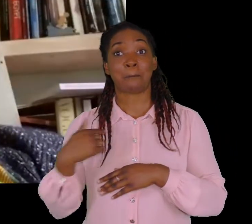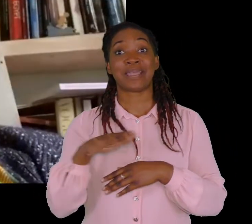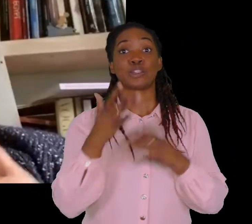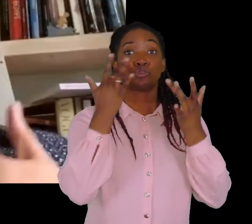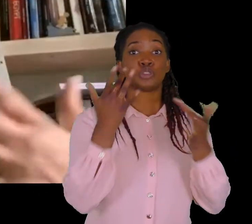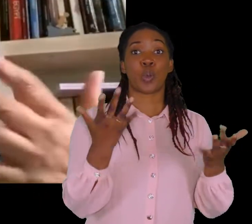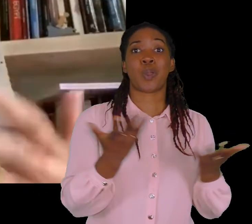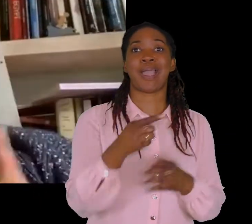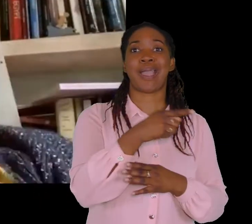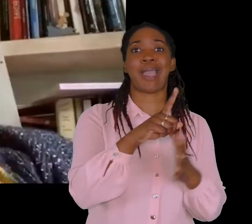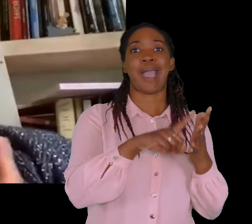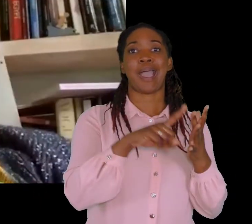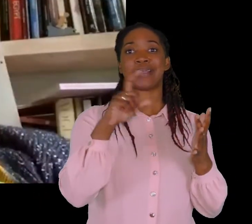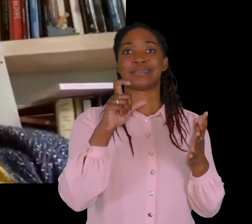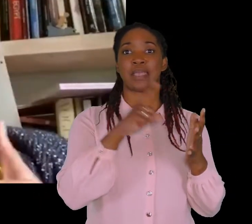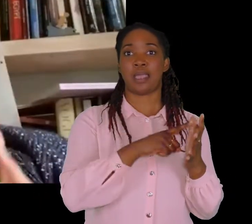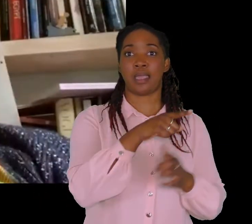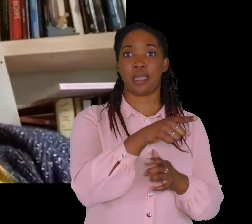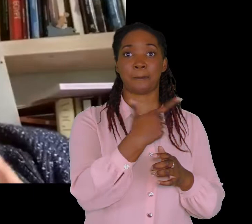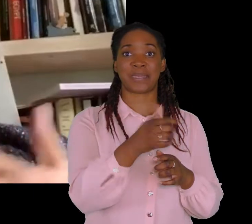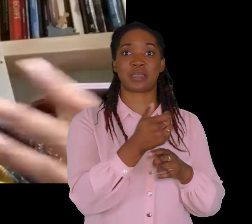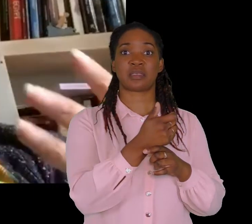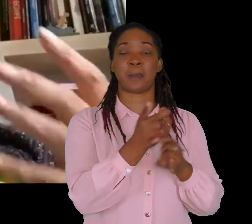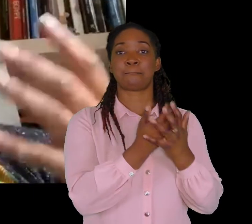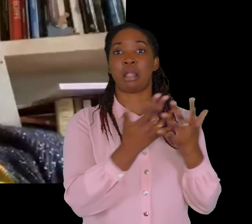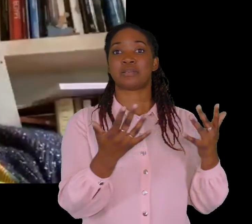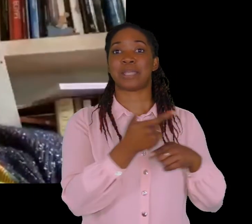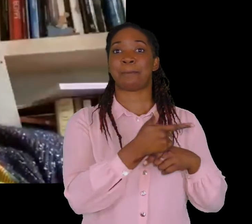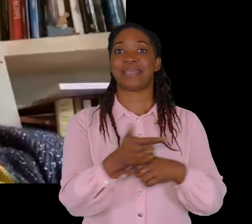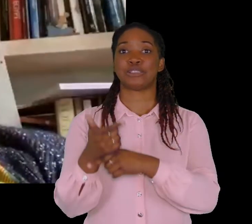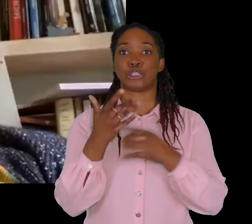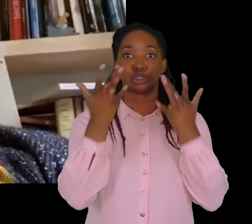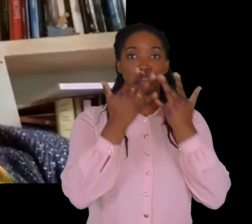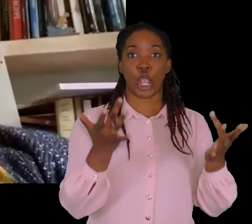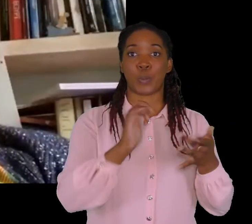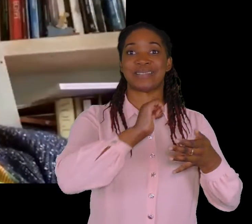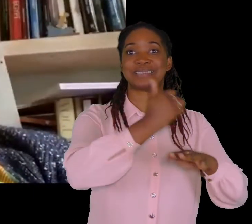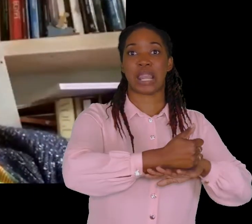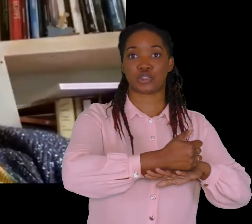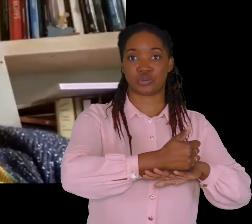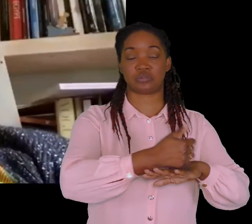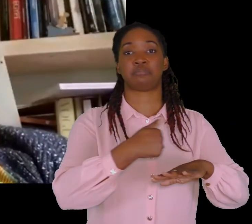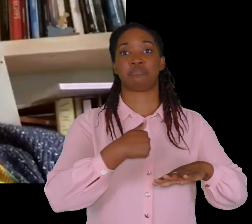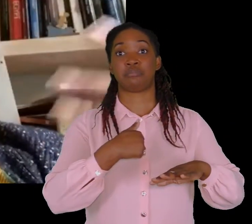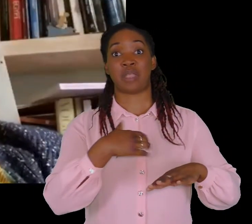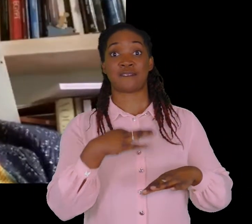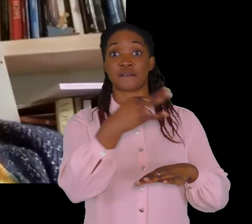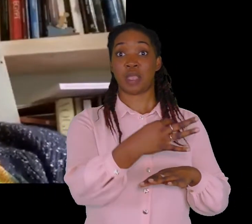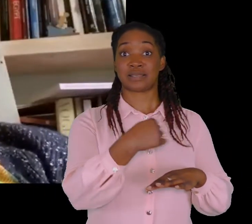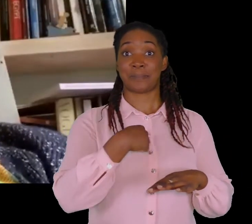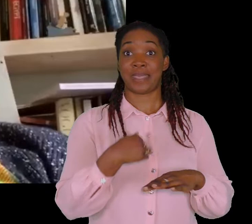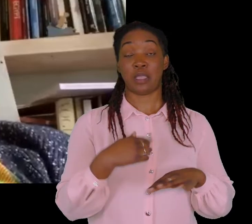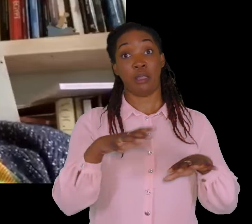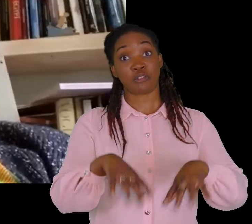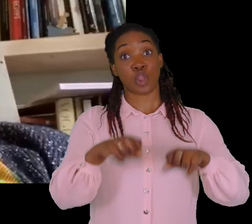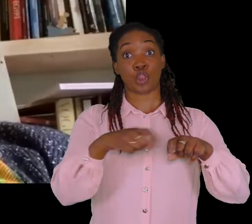multimedia show. It was an installation. And I got invited to go on Start the Week, and I'm sitting there with Melvin Bragg, and he's asking me all